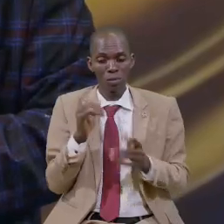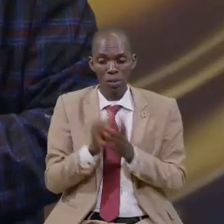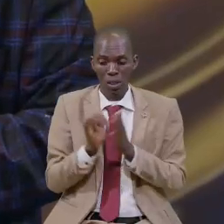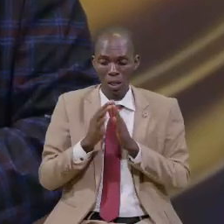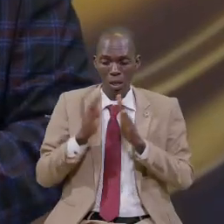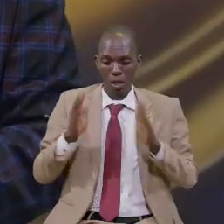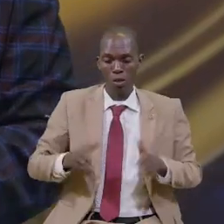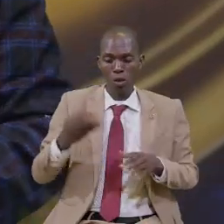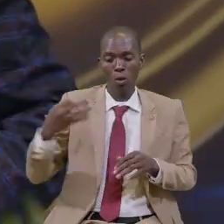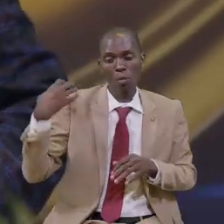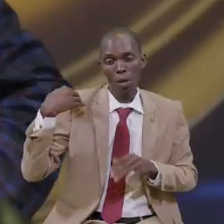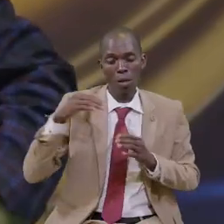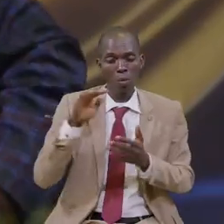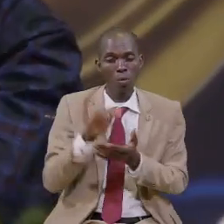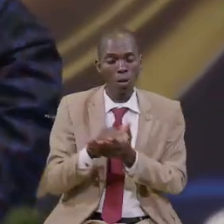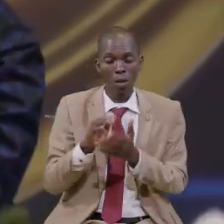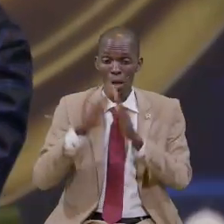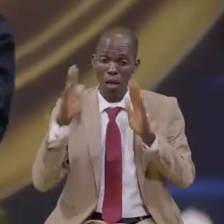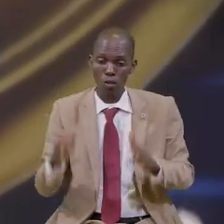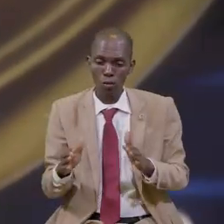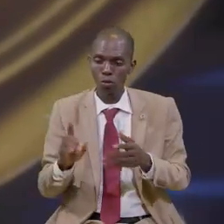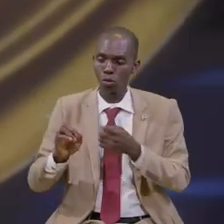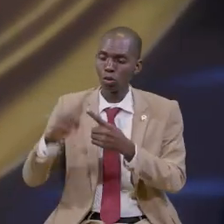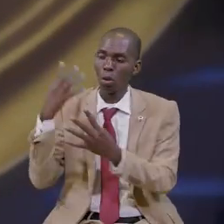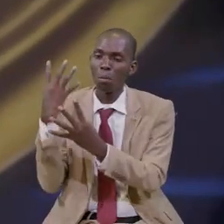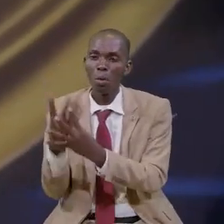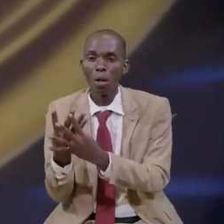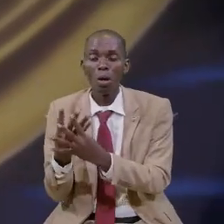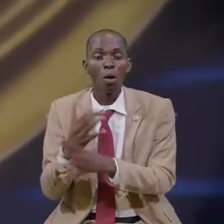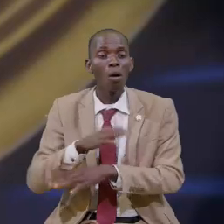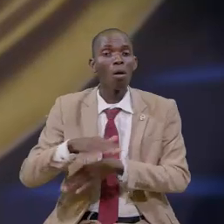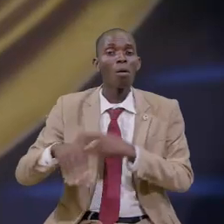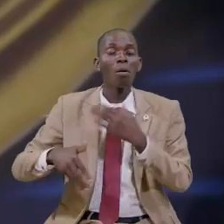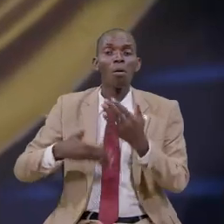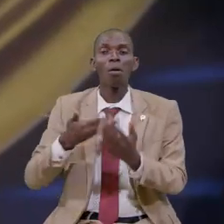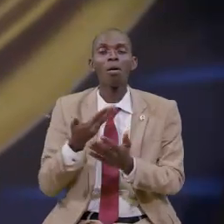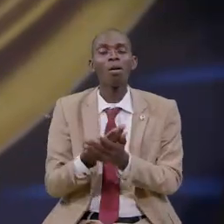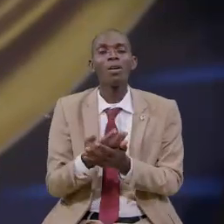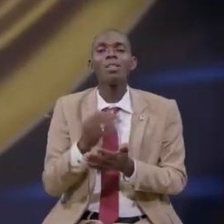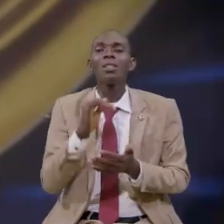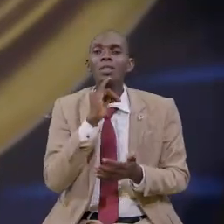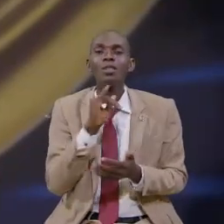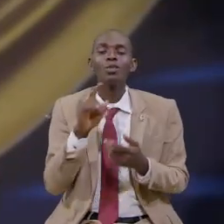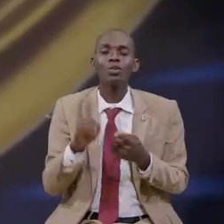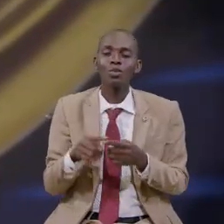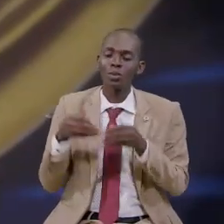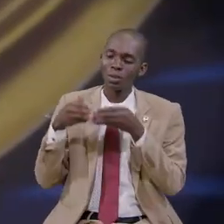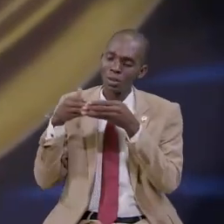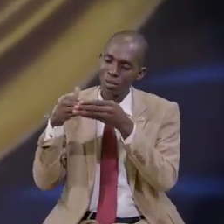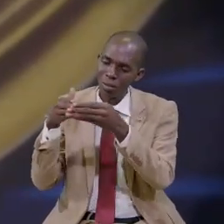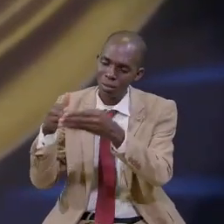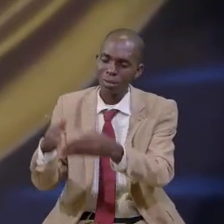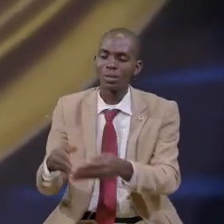the land. All that play, all that is to the path of fulfillment of your